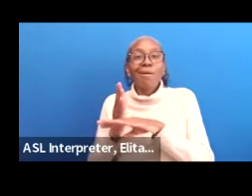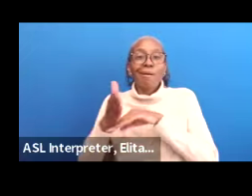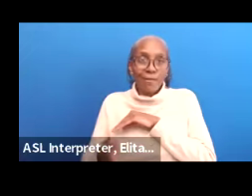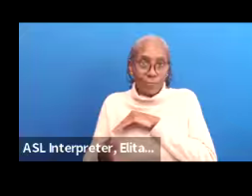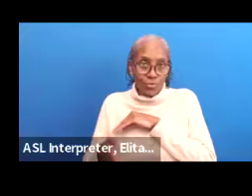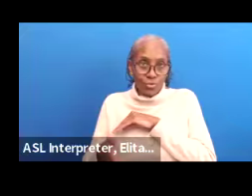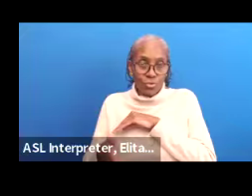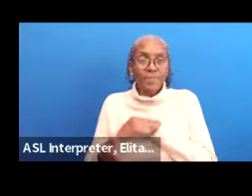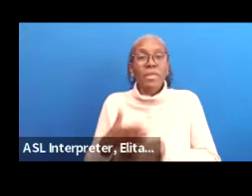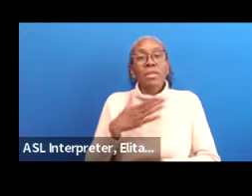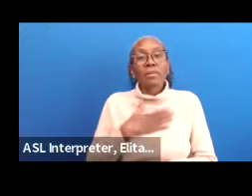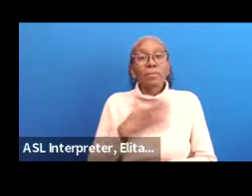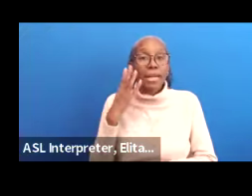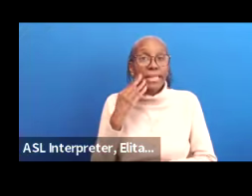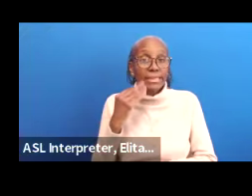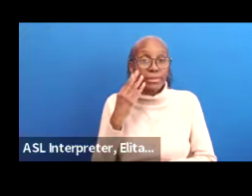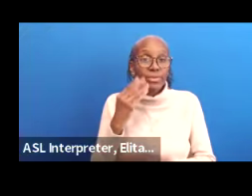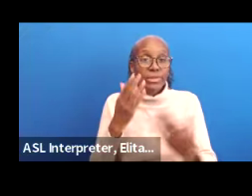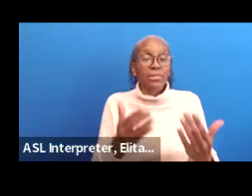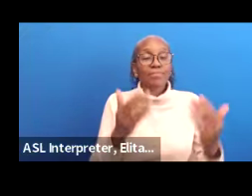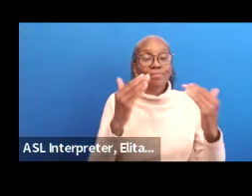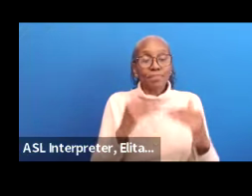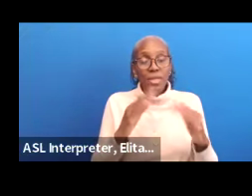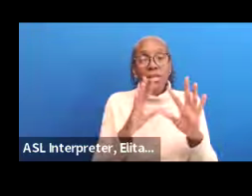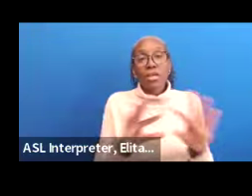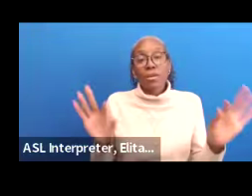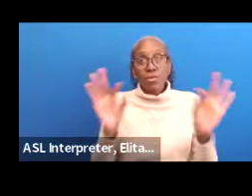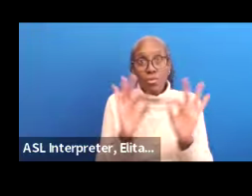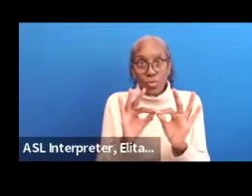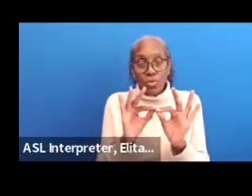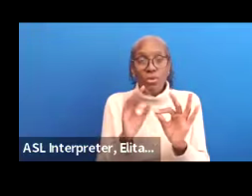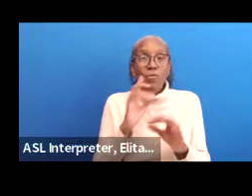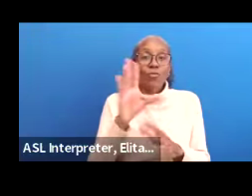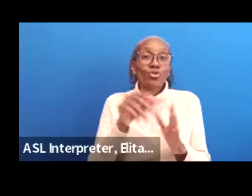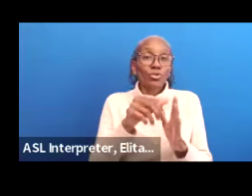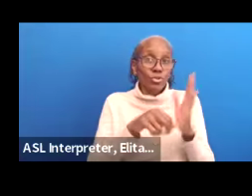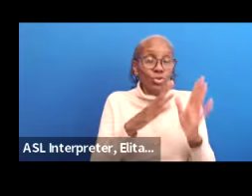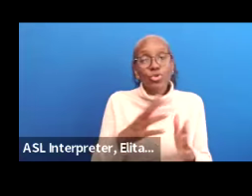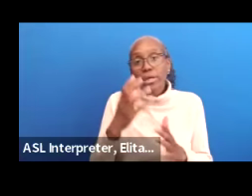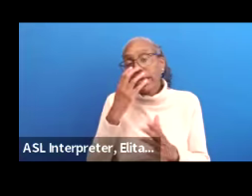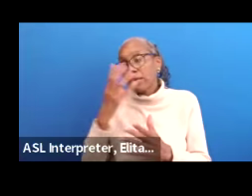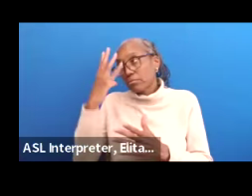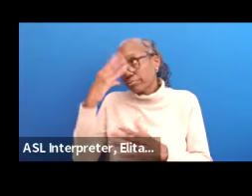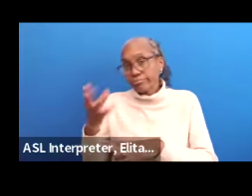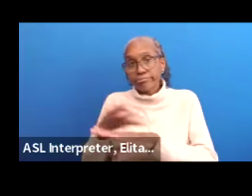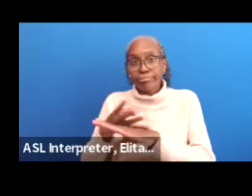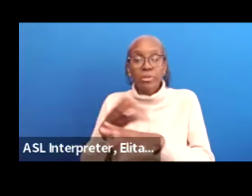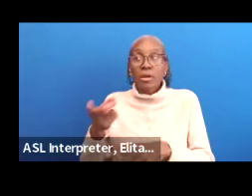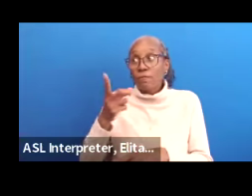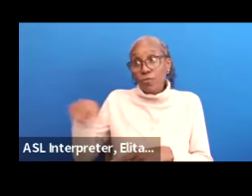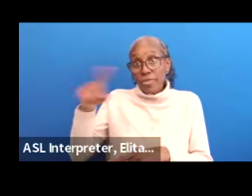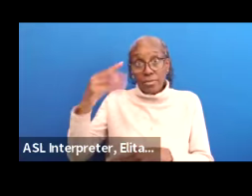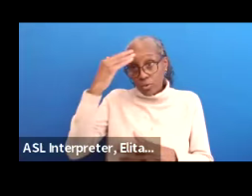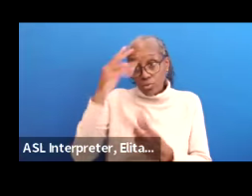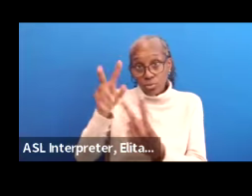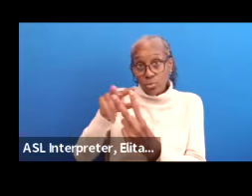in my experience. And then it's really important for your surgeon and anesthesiologist to know